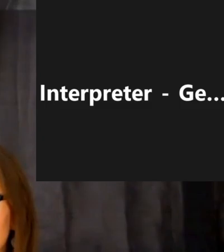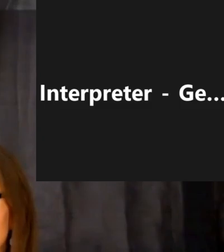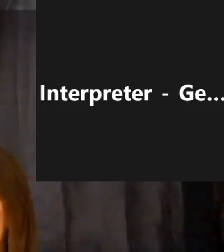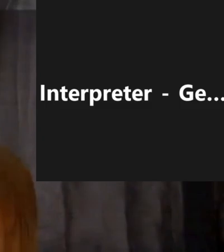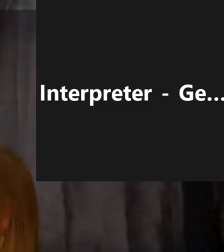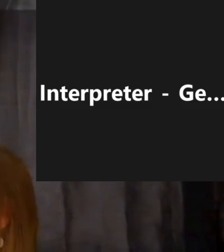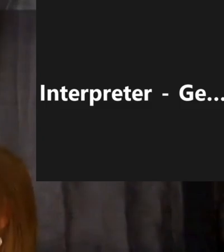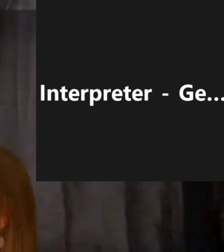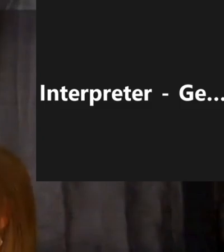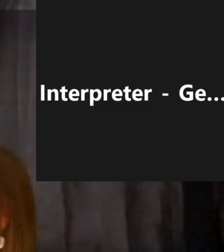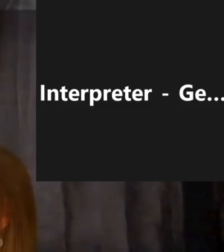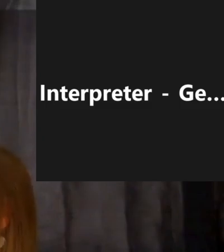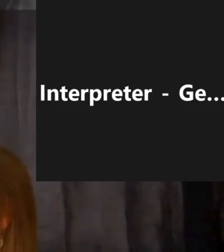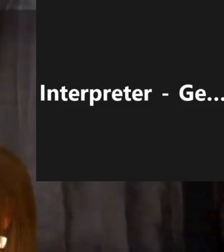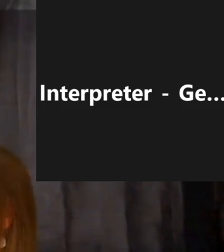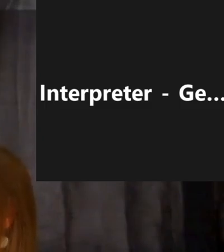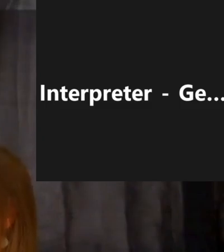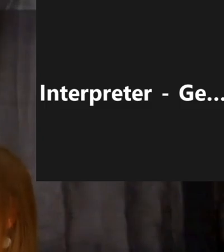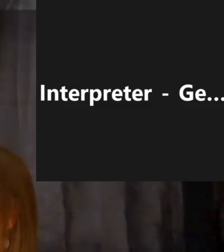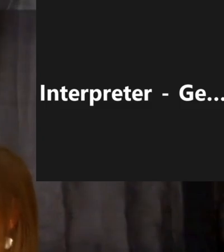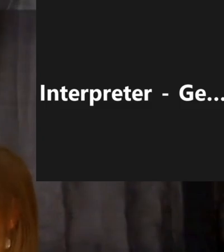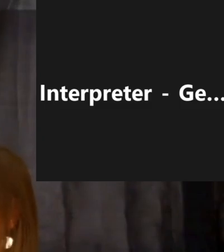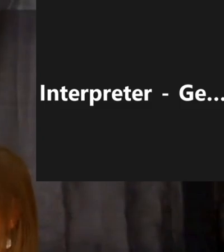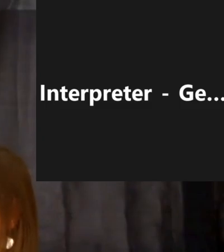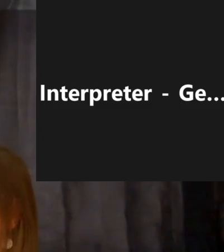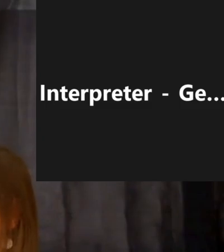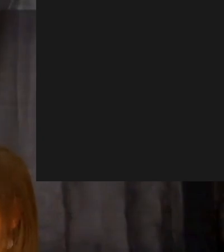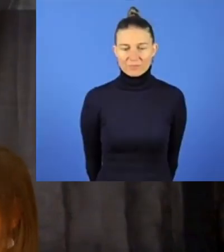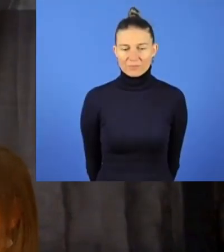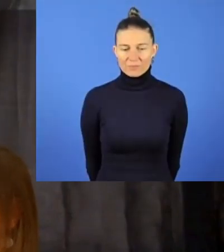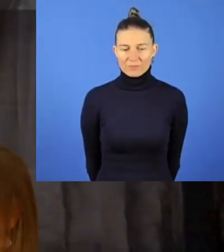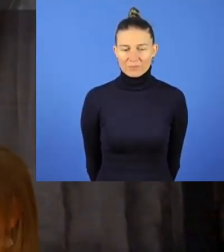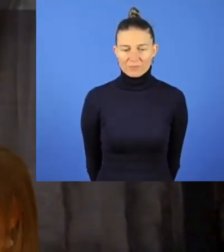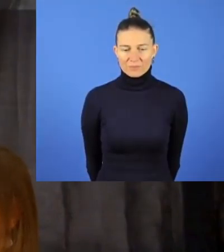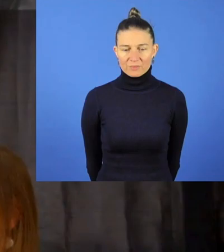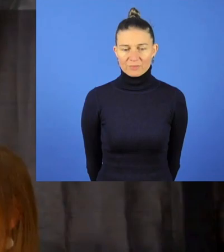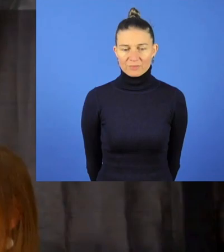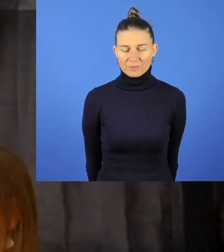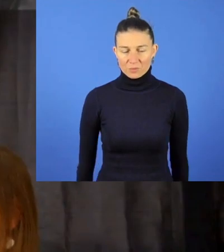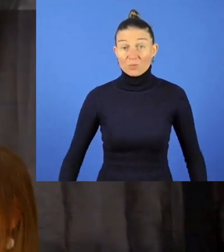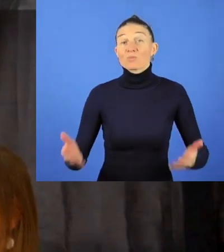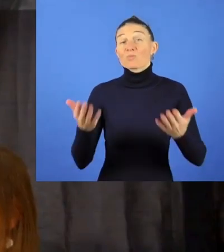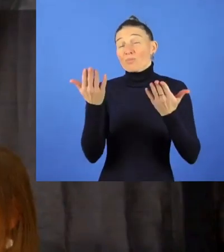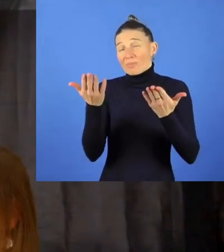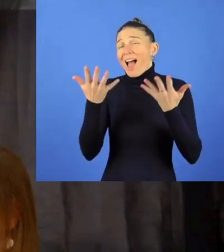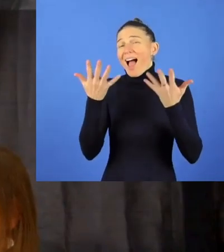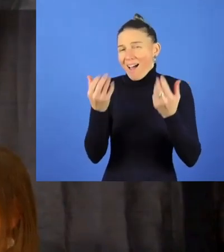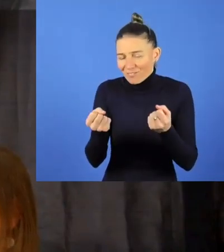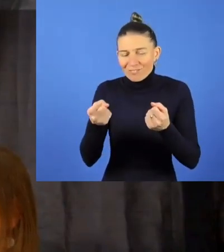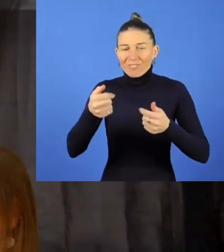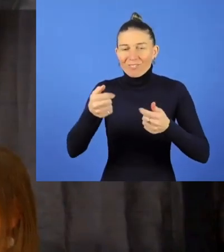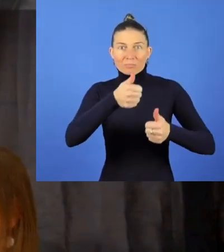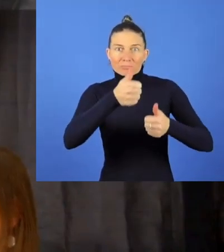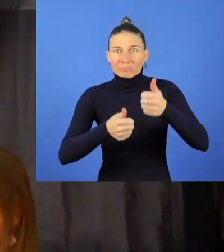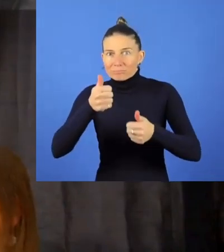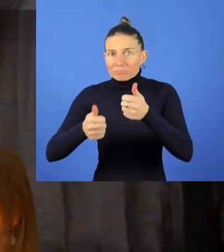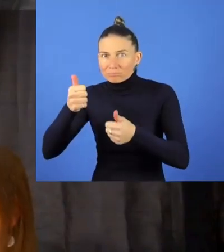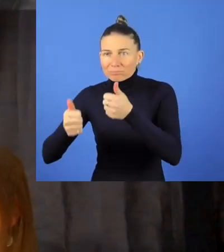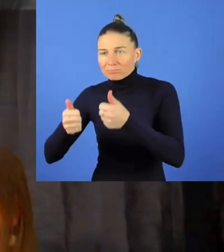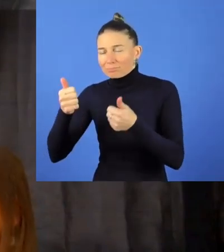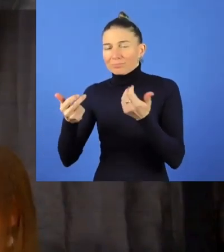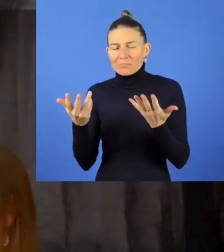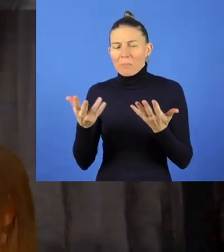If you play an ultra-competitive game, of course there will be people who try hard all the time, and they get very